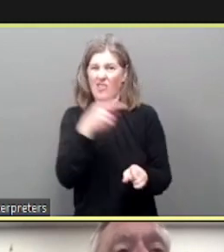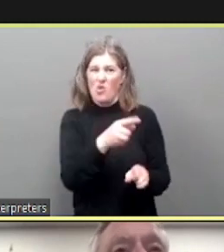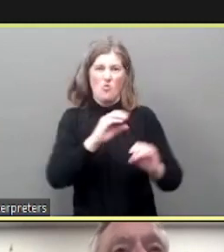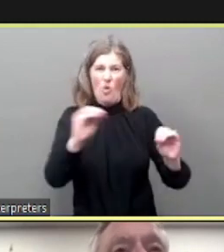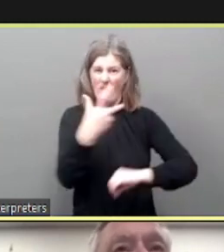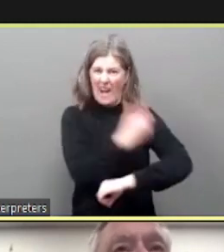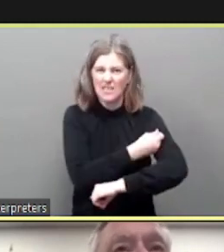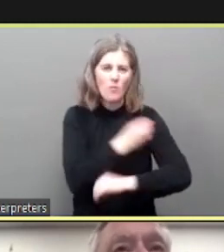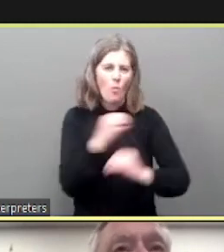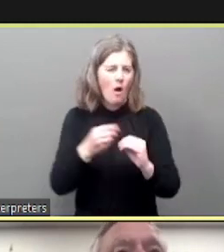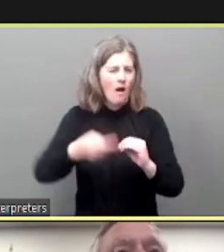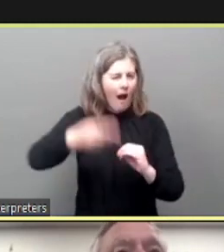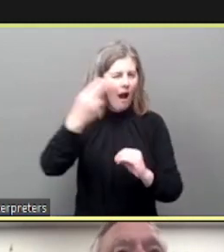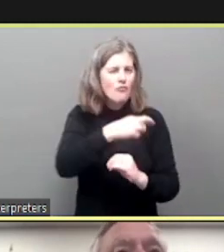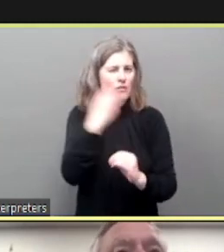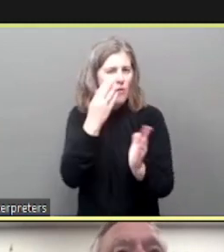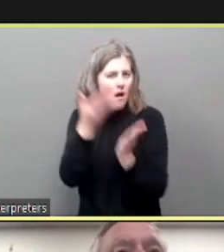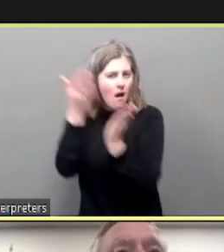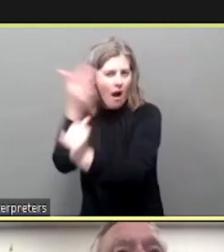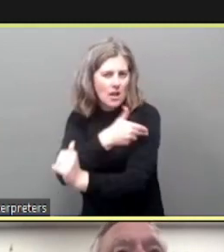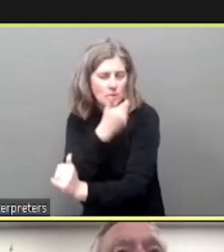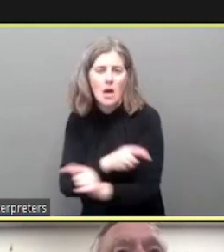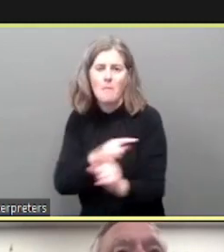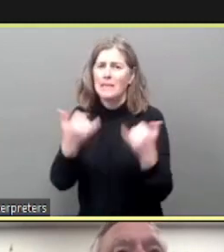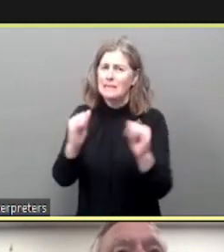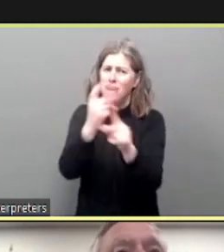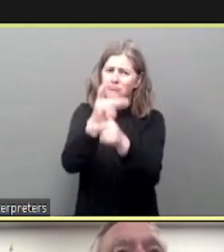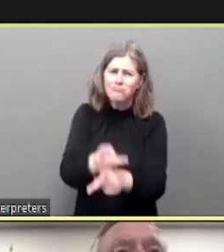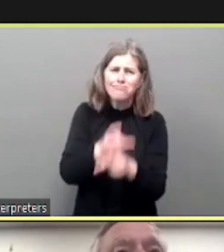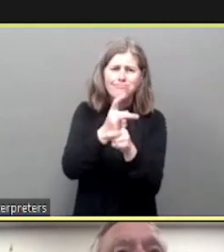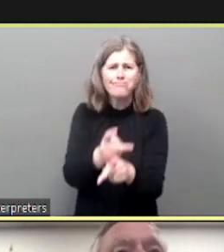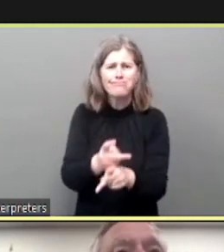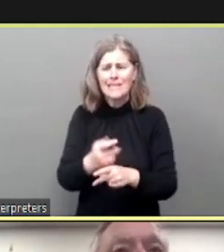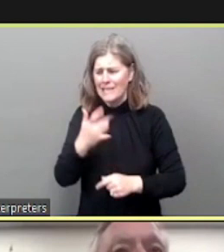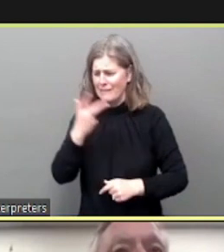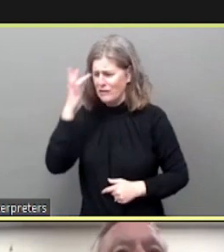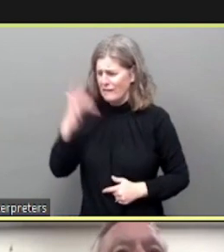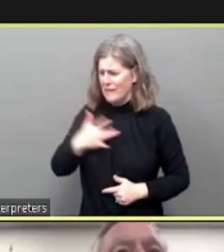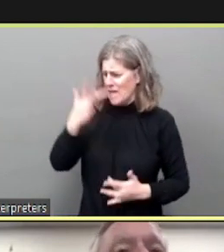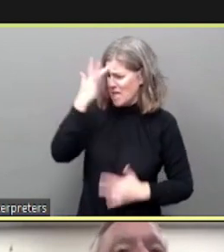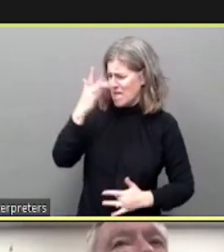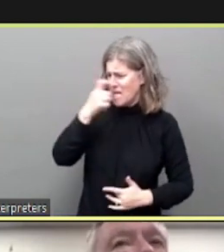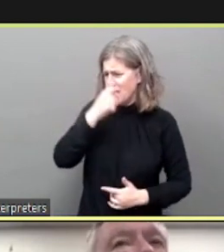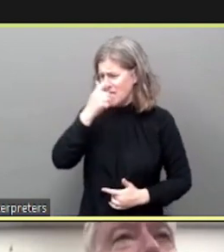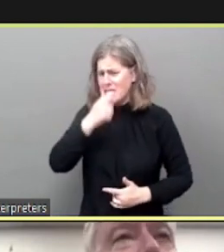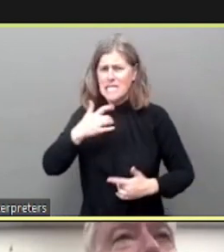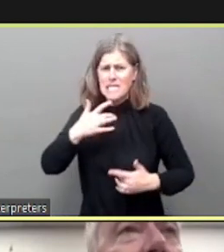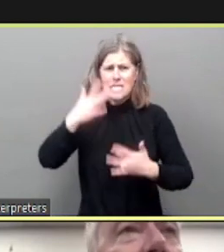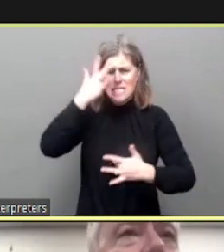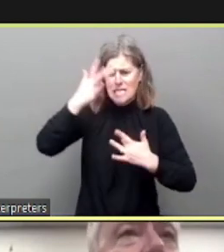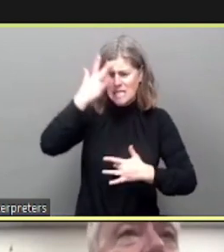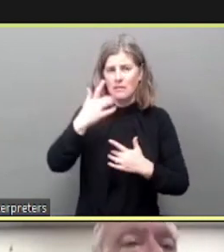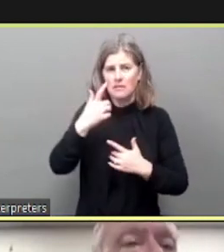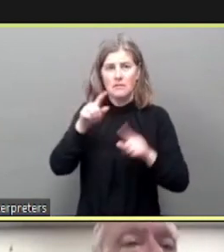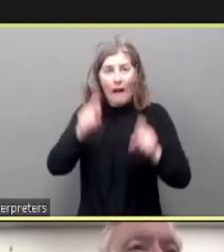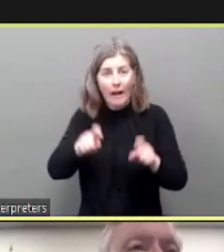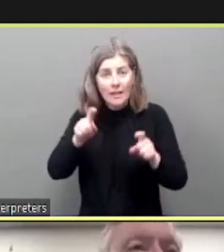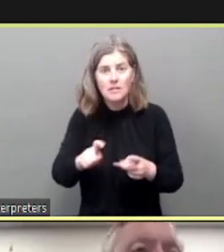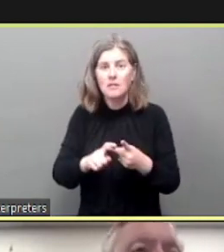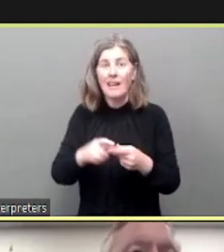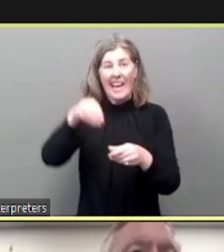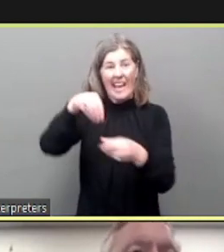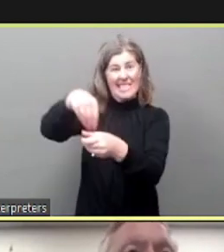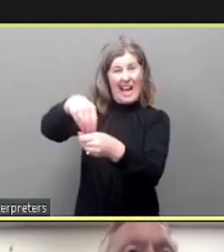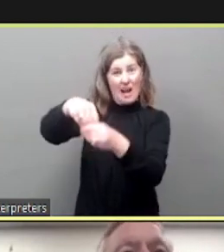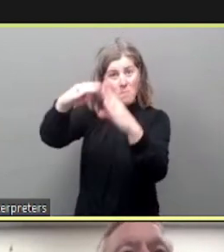be careful, get tested, seek out treatment, keep that mask on indoors outside your